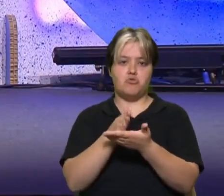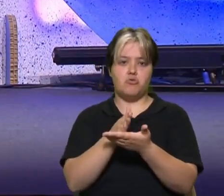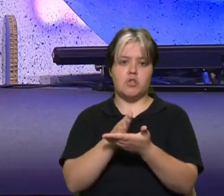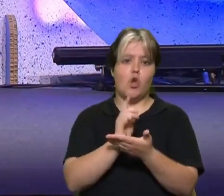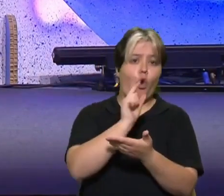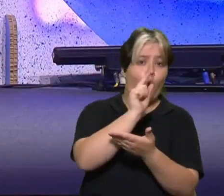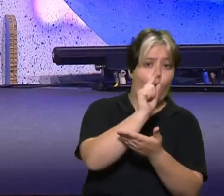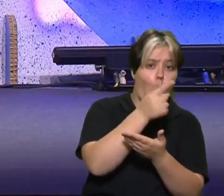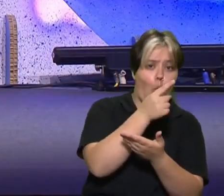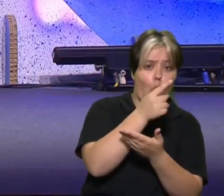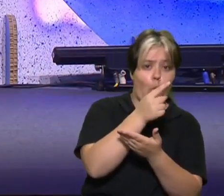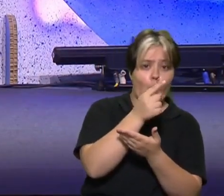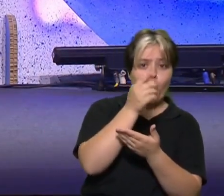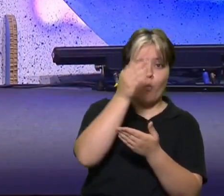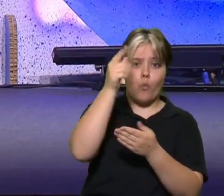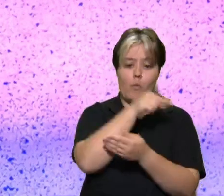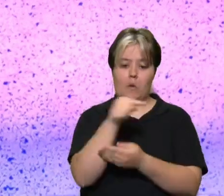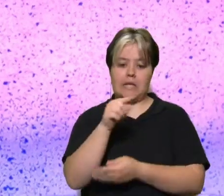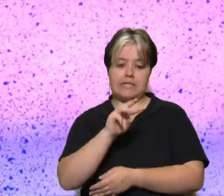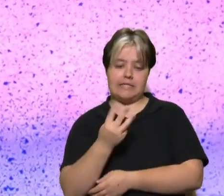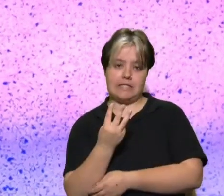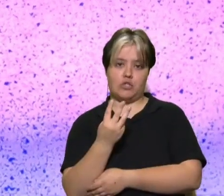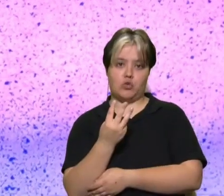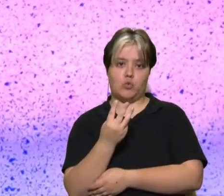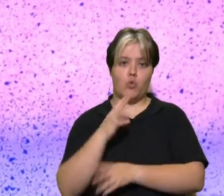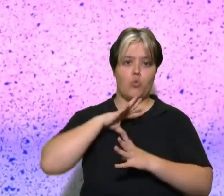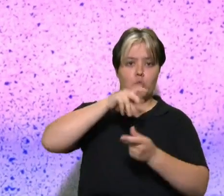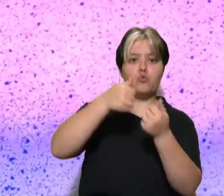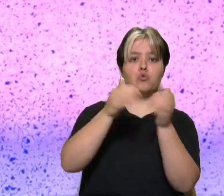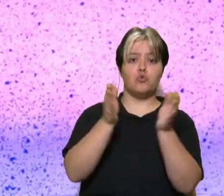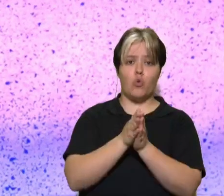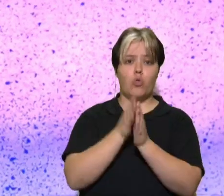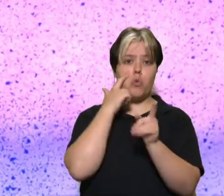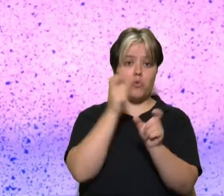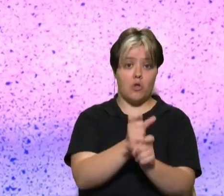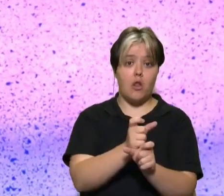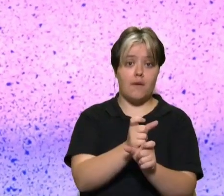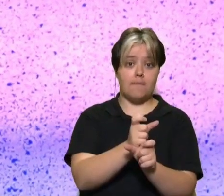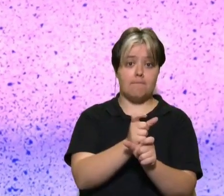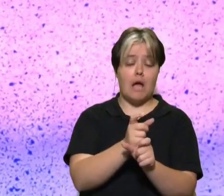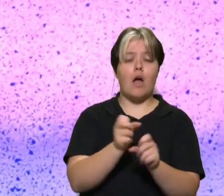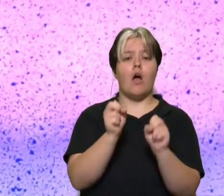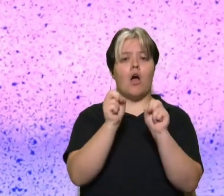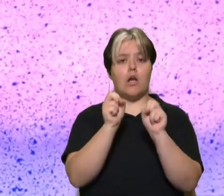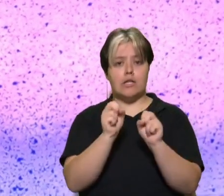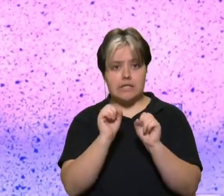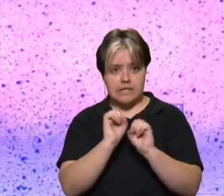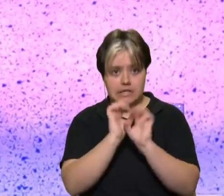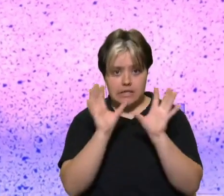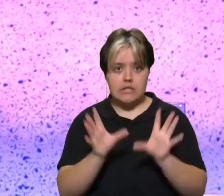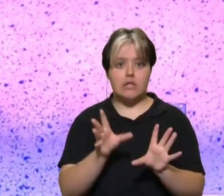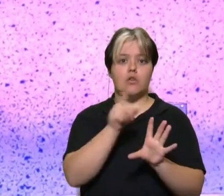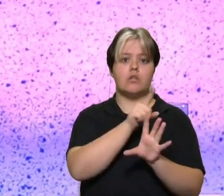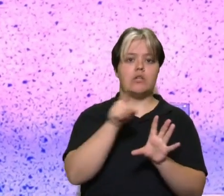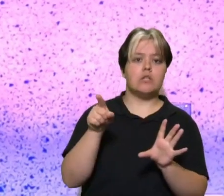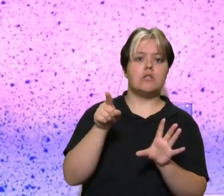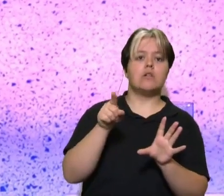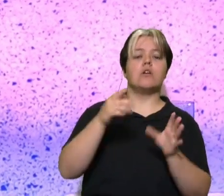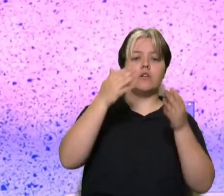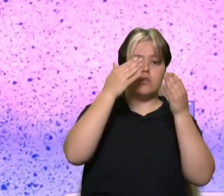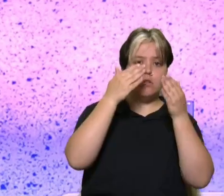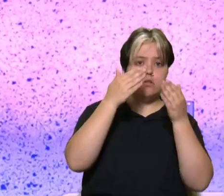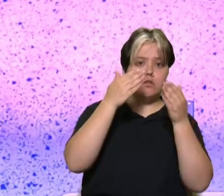are more than a third of the world today, and even the autocracies have got more